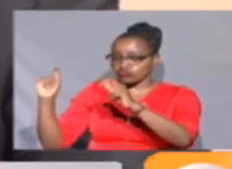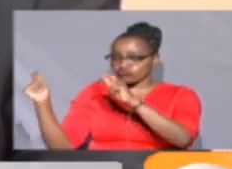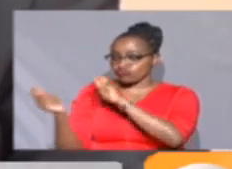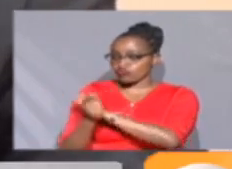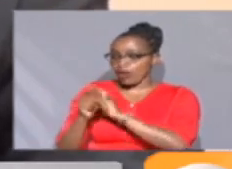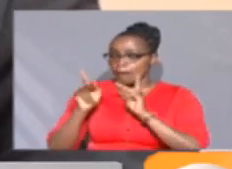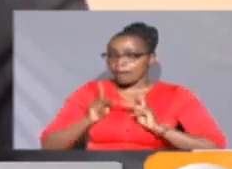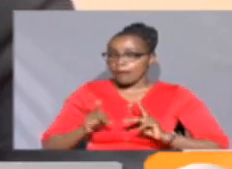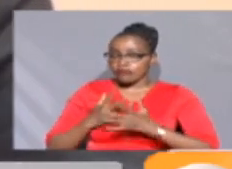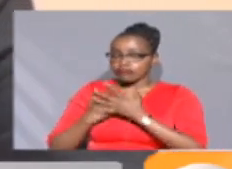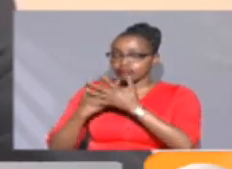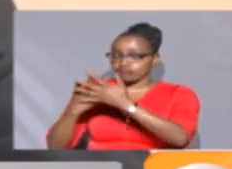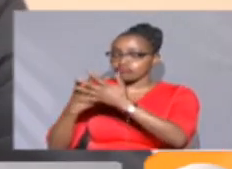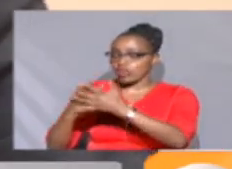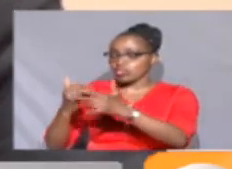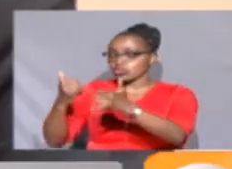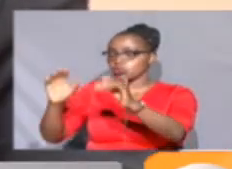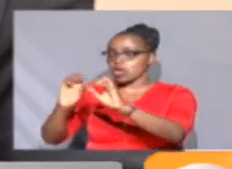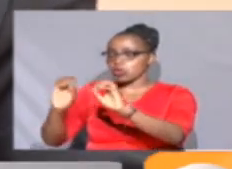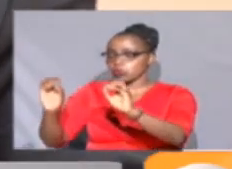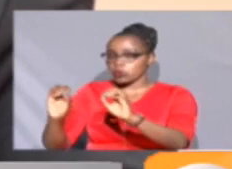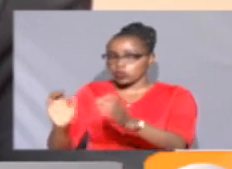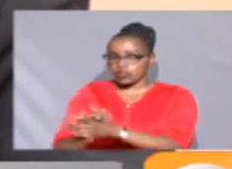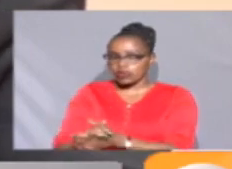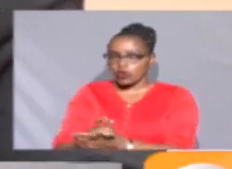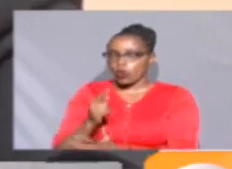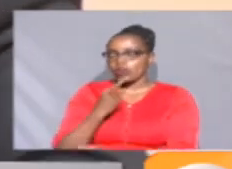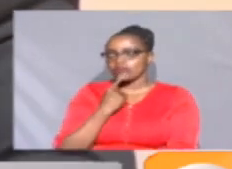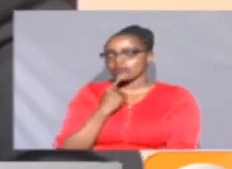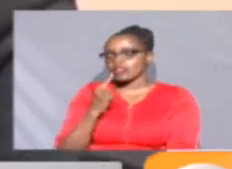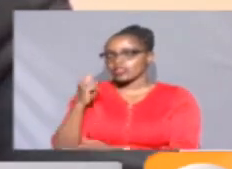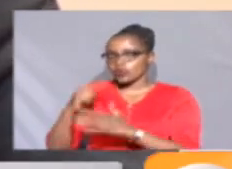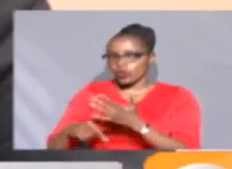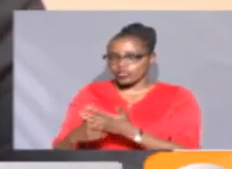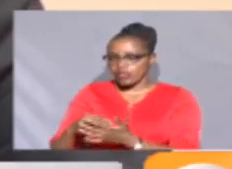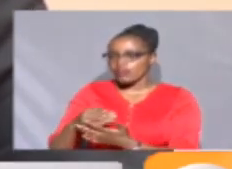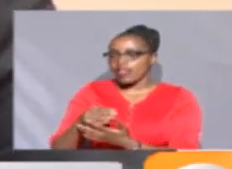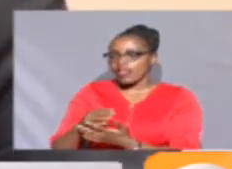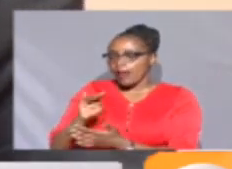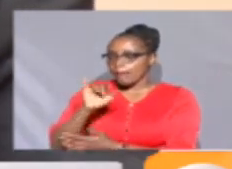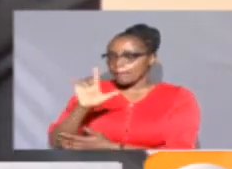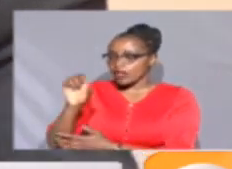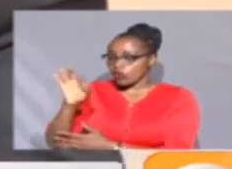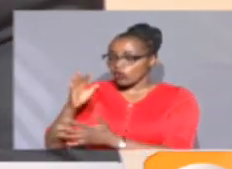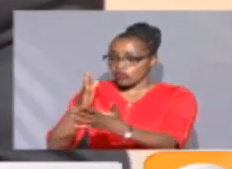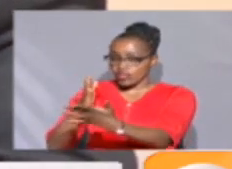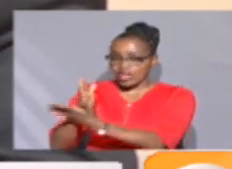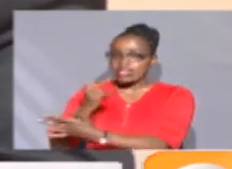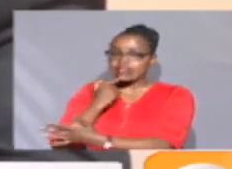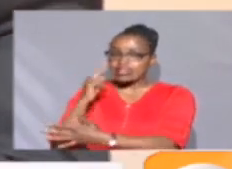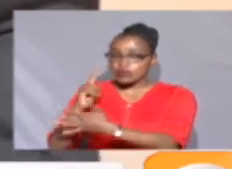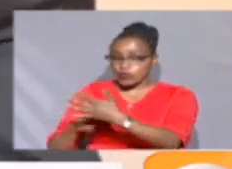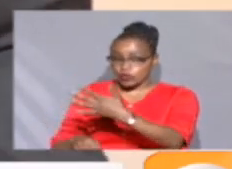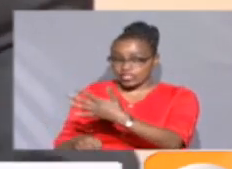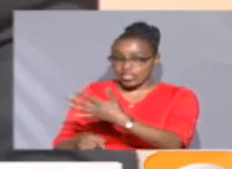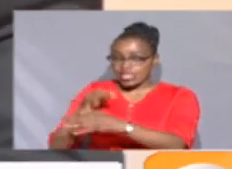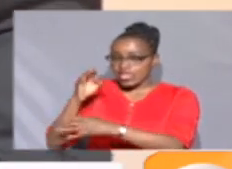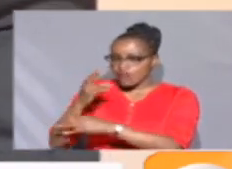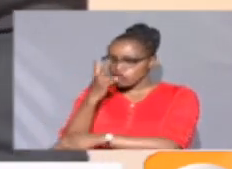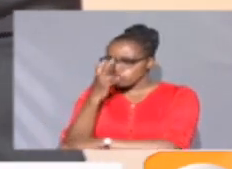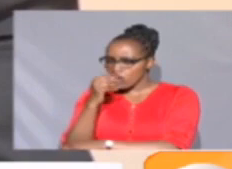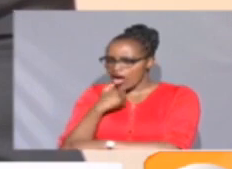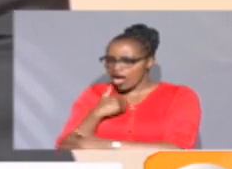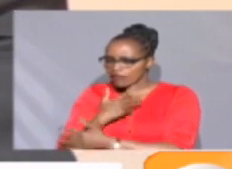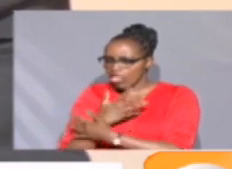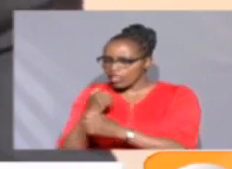which people would be detained without trial. And we said in the Bill of Rights that if you are suspected of